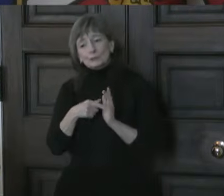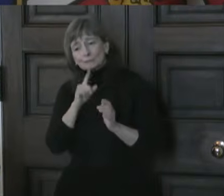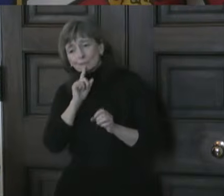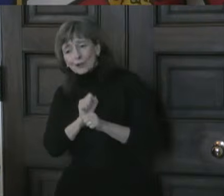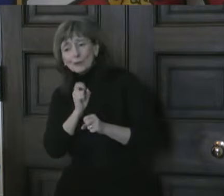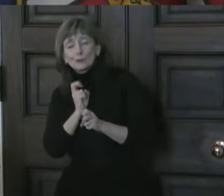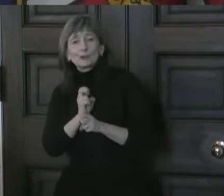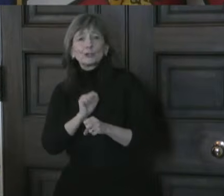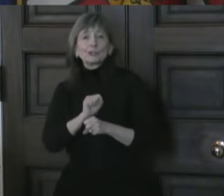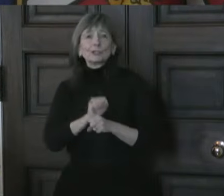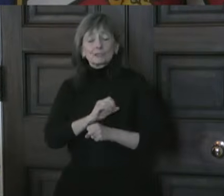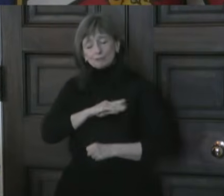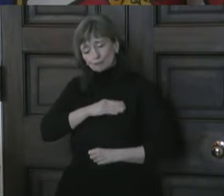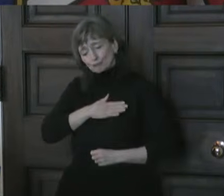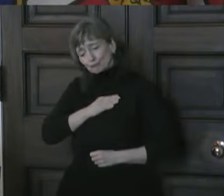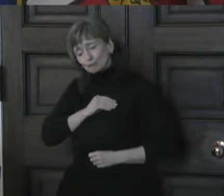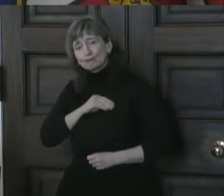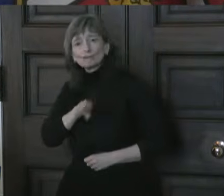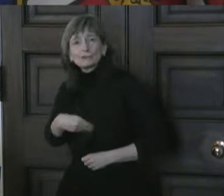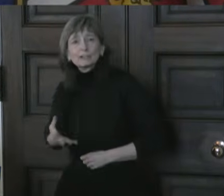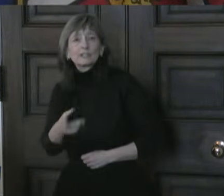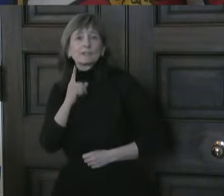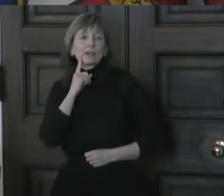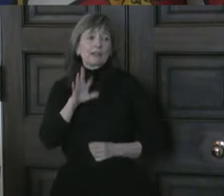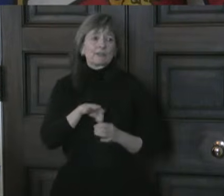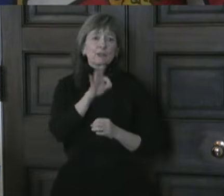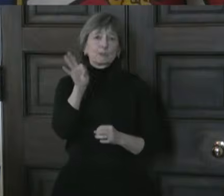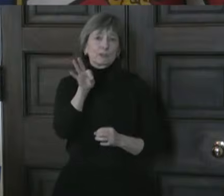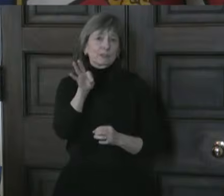generosity, and define the spirit of our province.